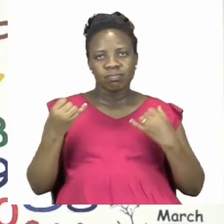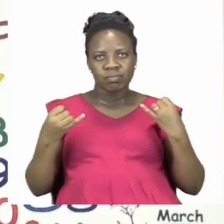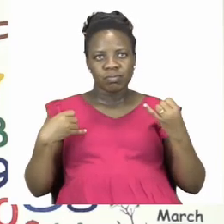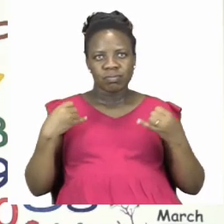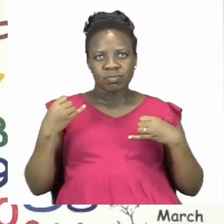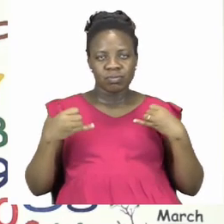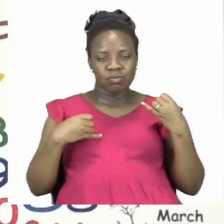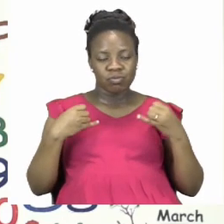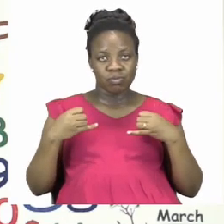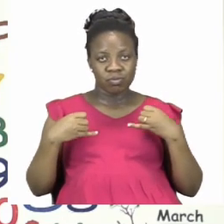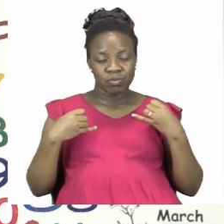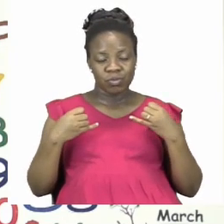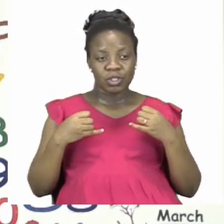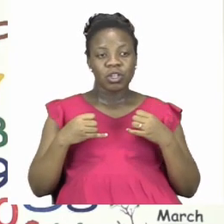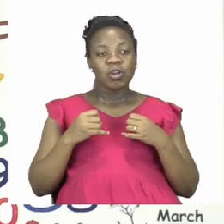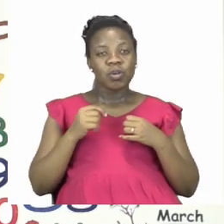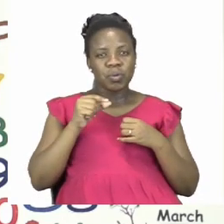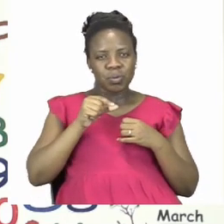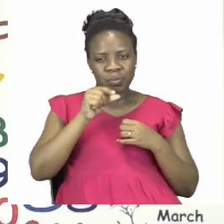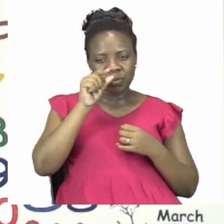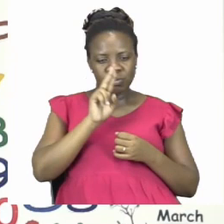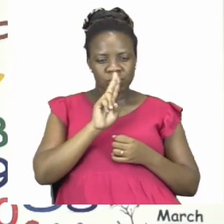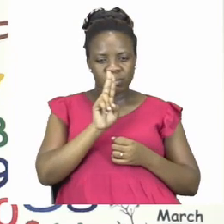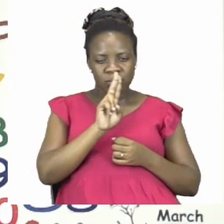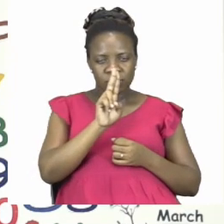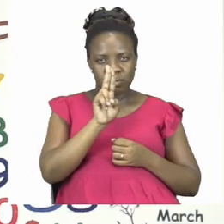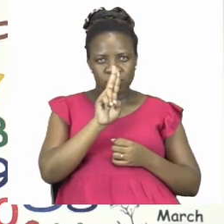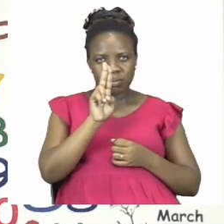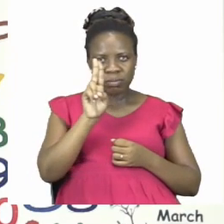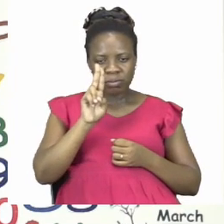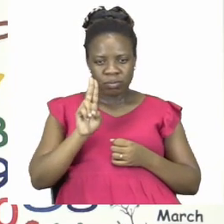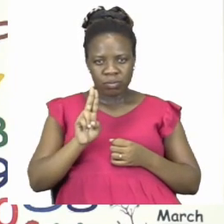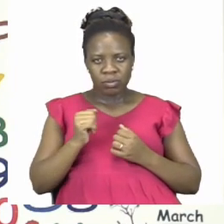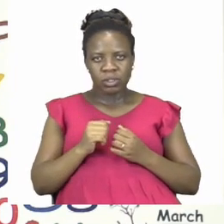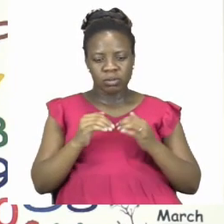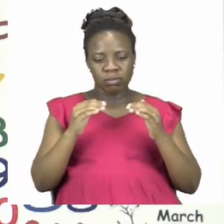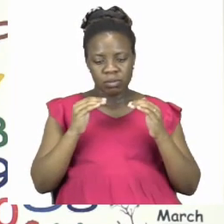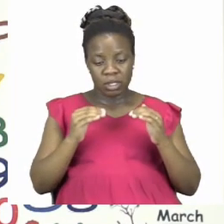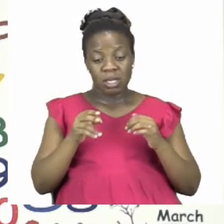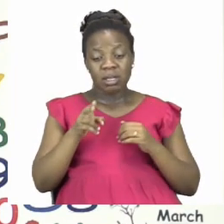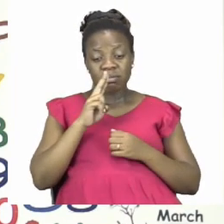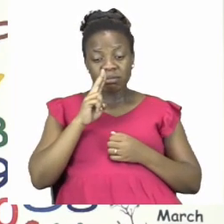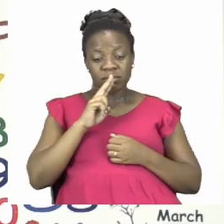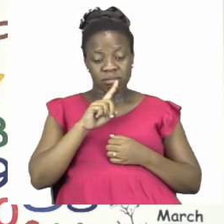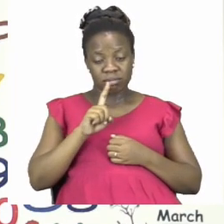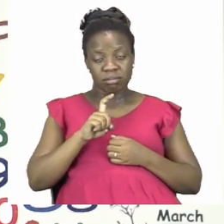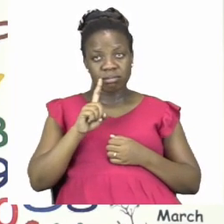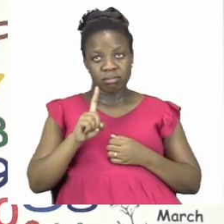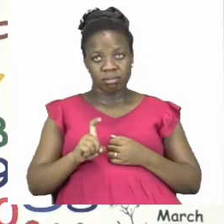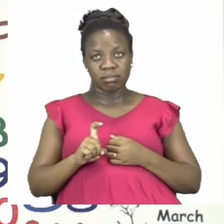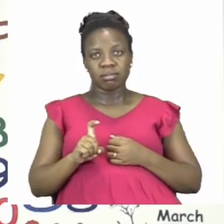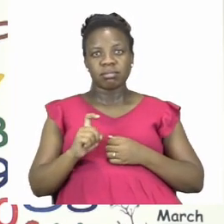with drawing your bar graph, and you must also answer the questions that follow. I'm going to leave that to you to